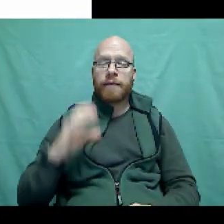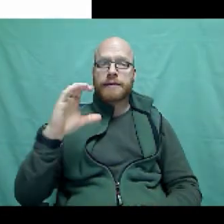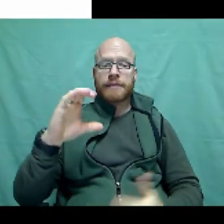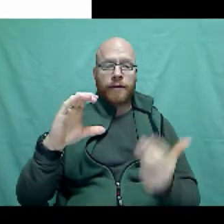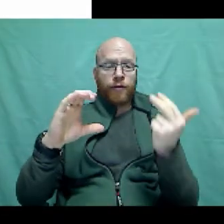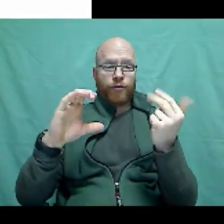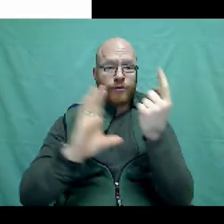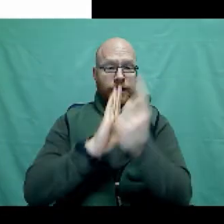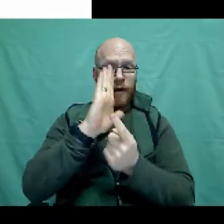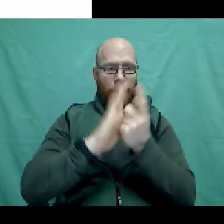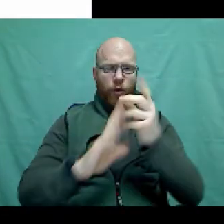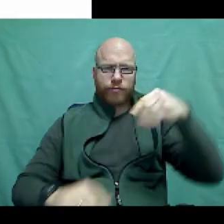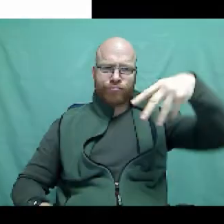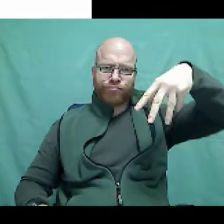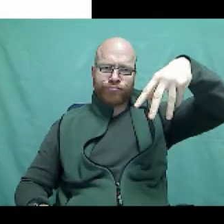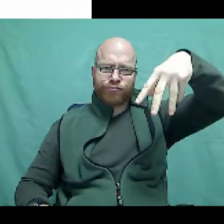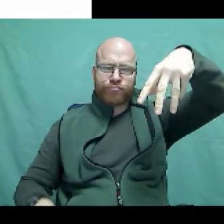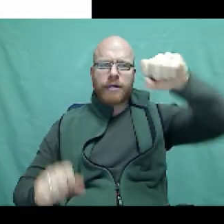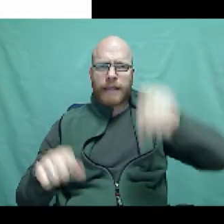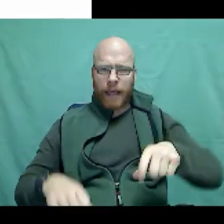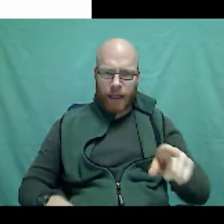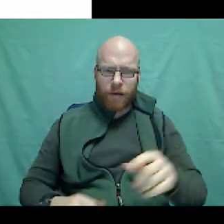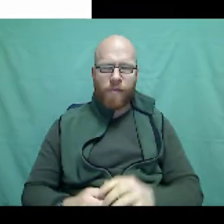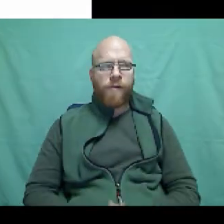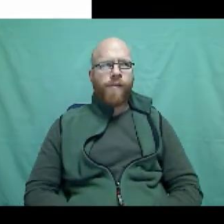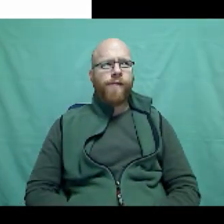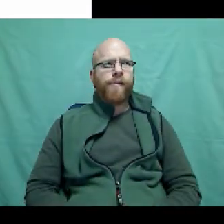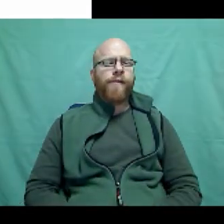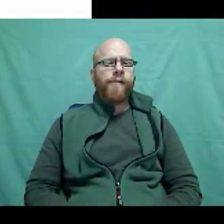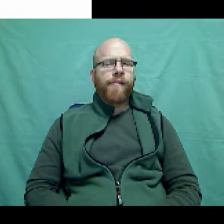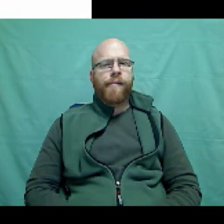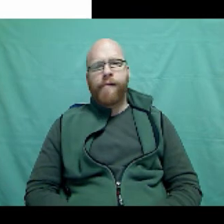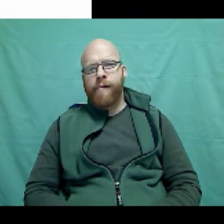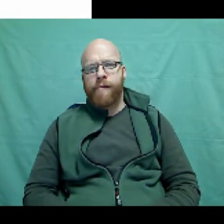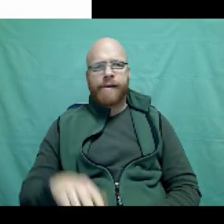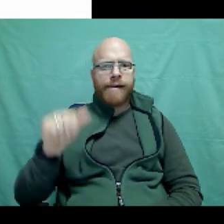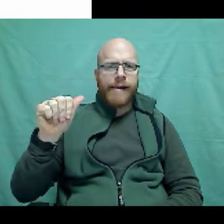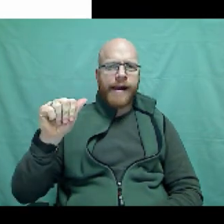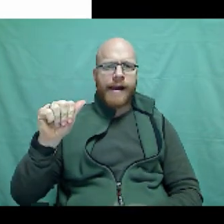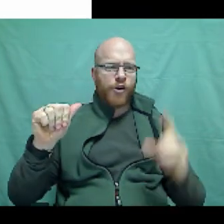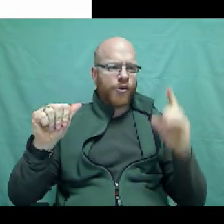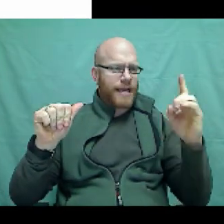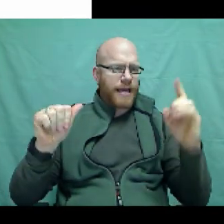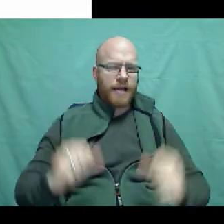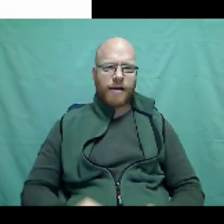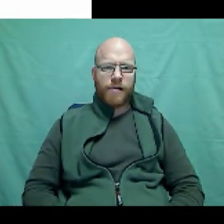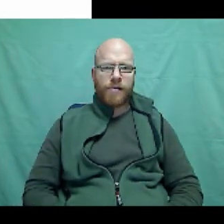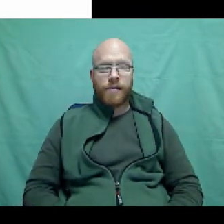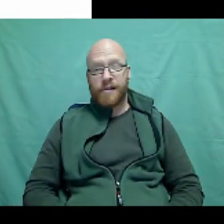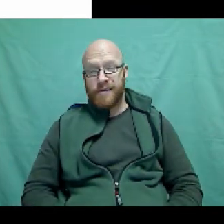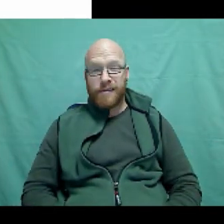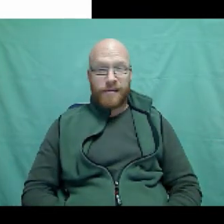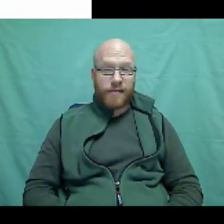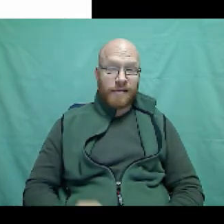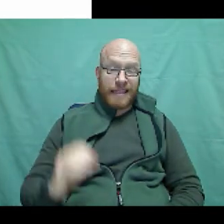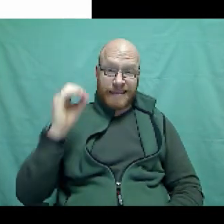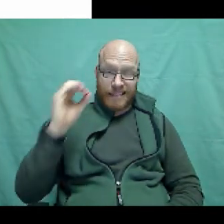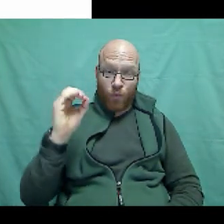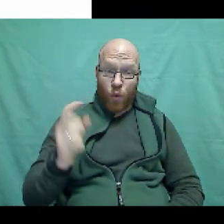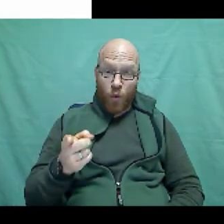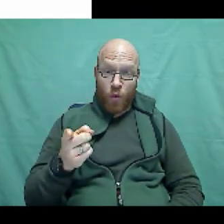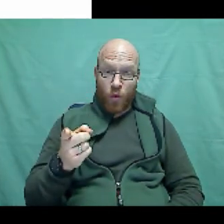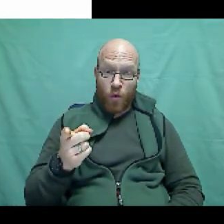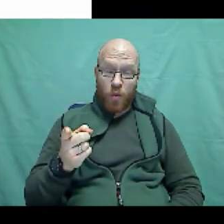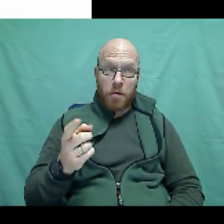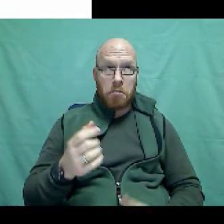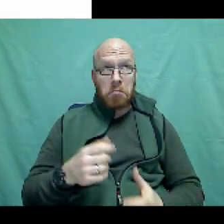C, 13 hours in a day. Yep, that's possible. A or D. Now 0.